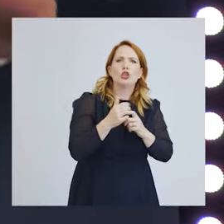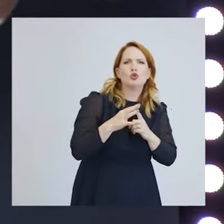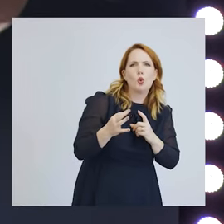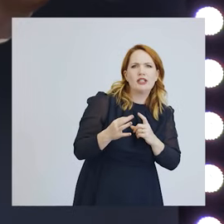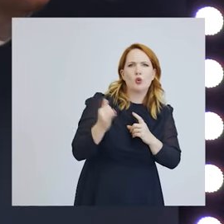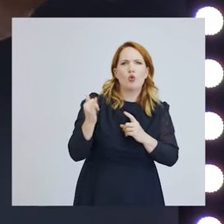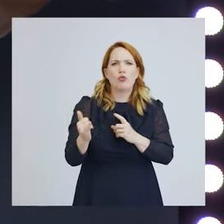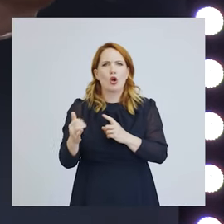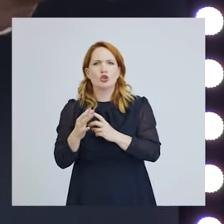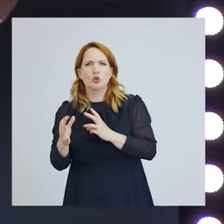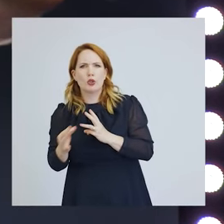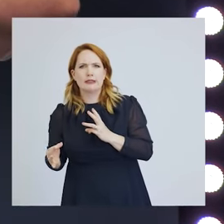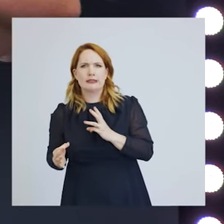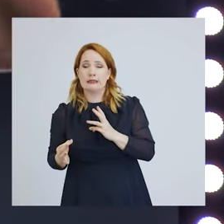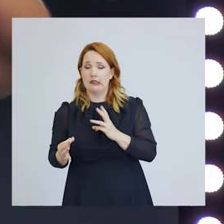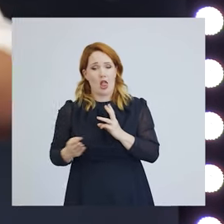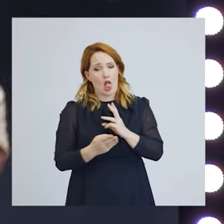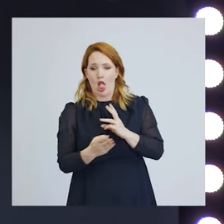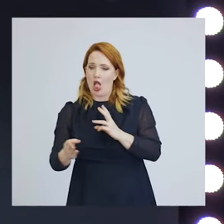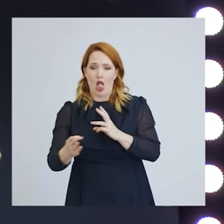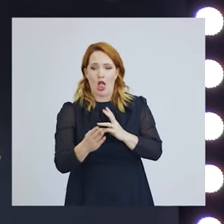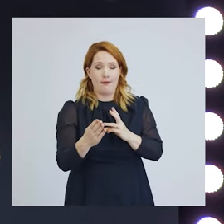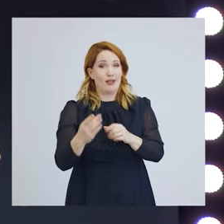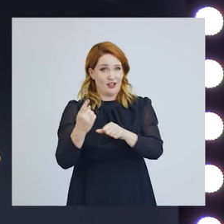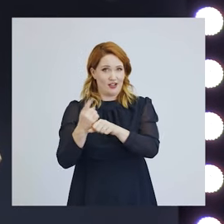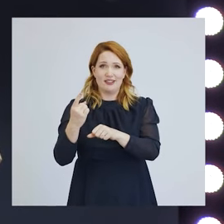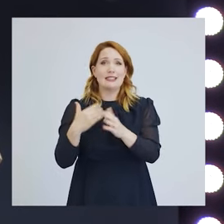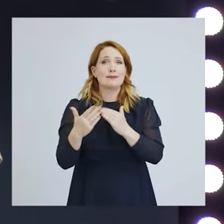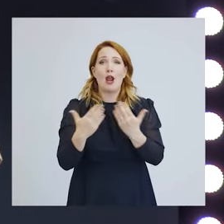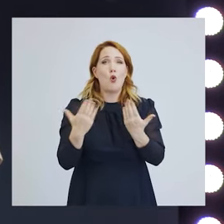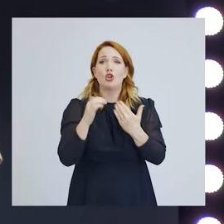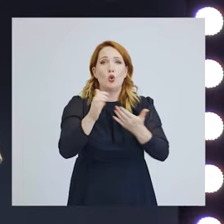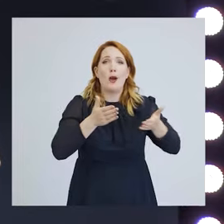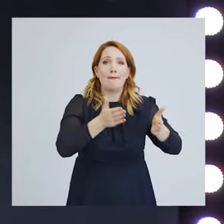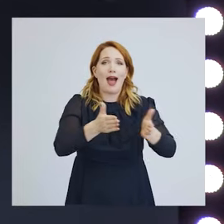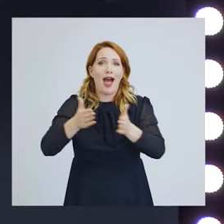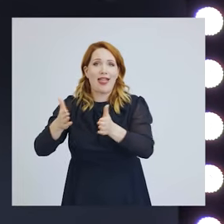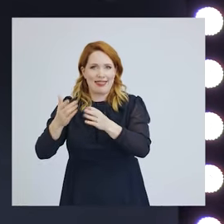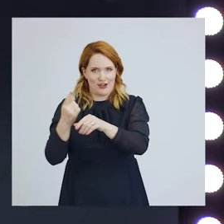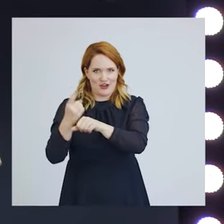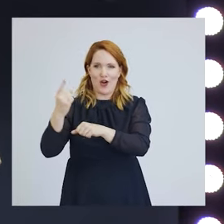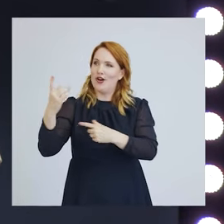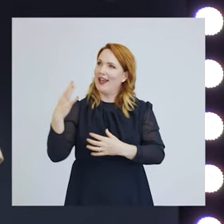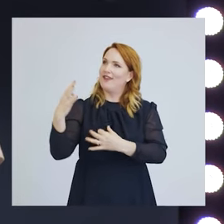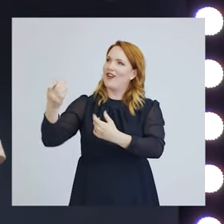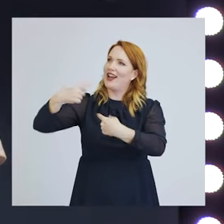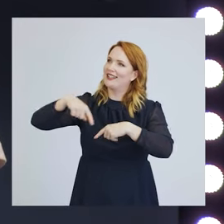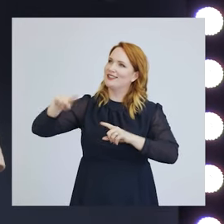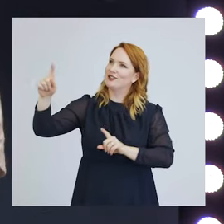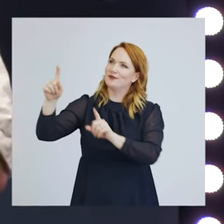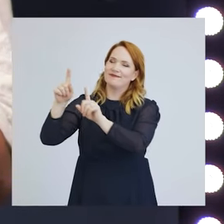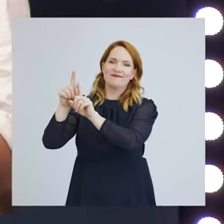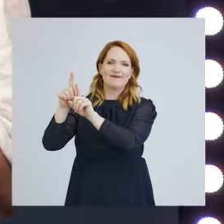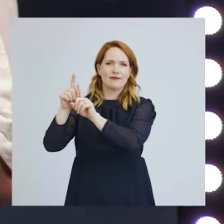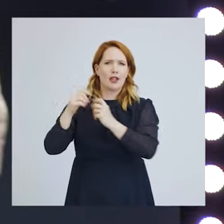between the prodigal son and the oldest son in my feelings of life. And wherever you're at today, God's inviting us to come. But I